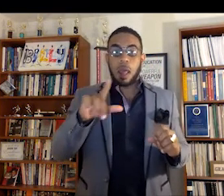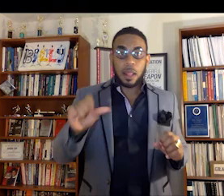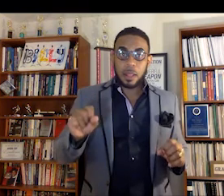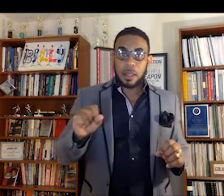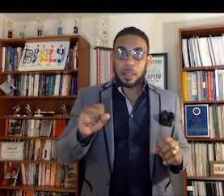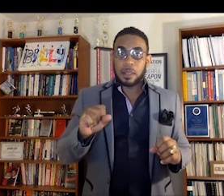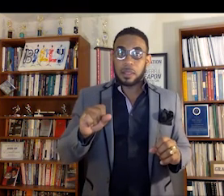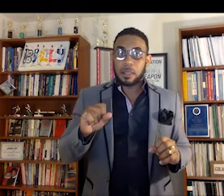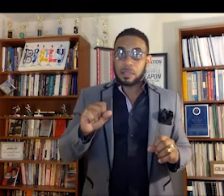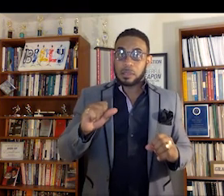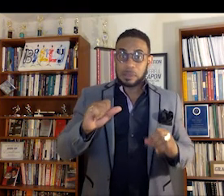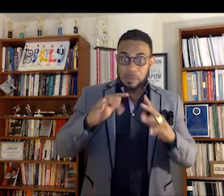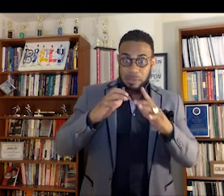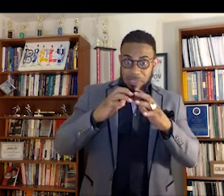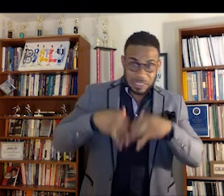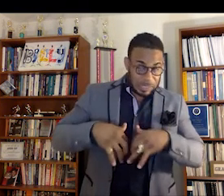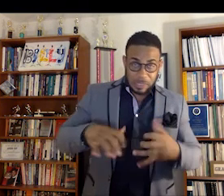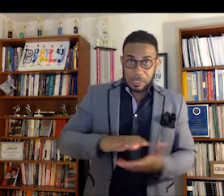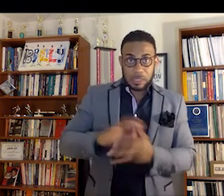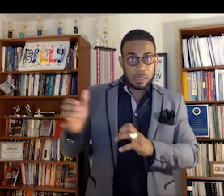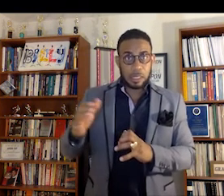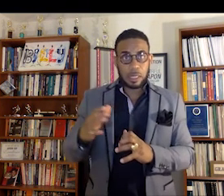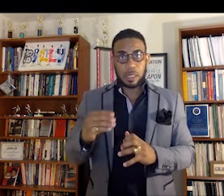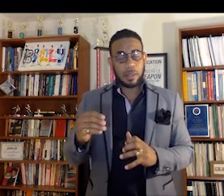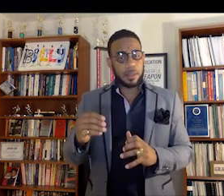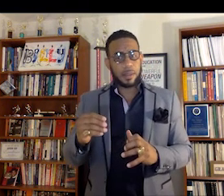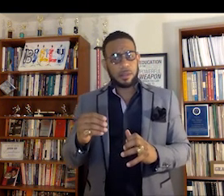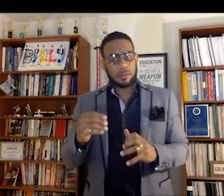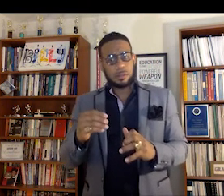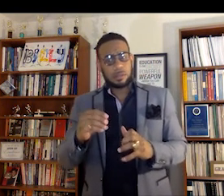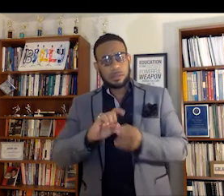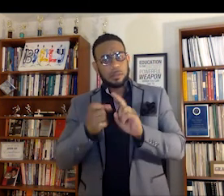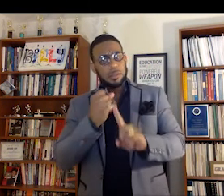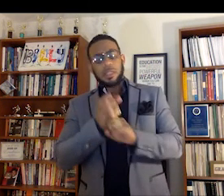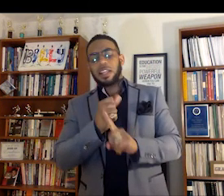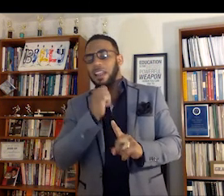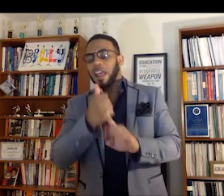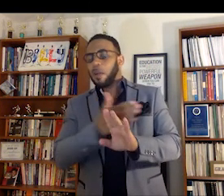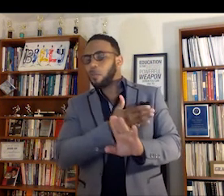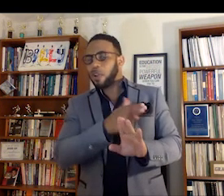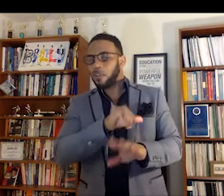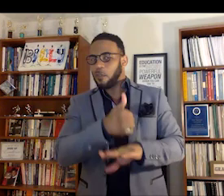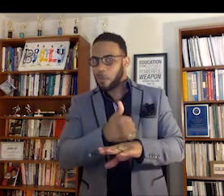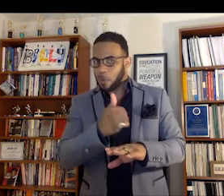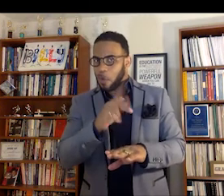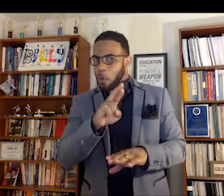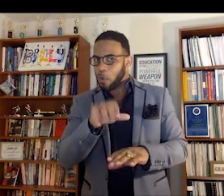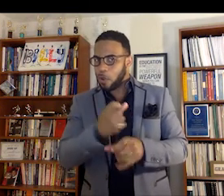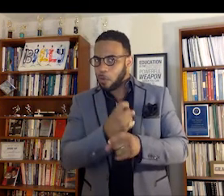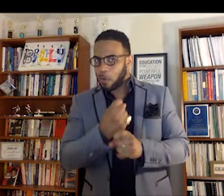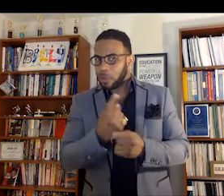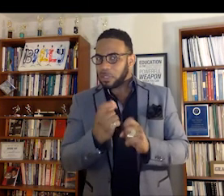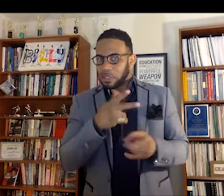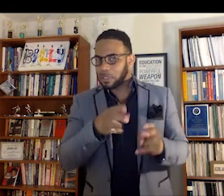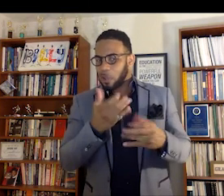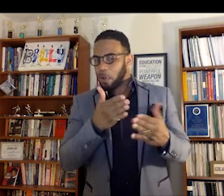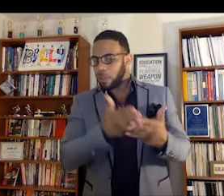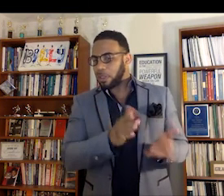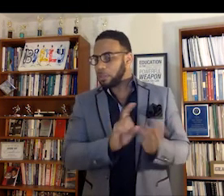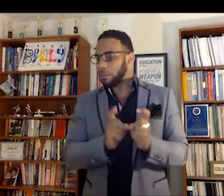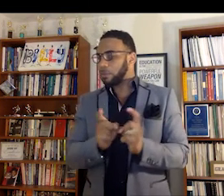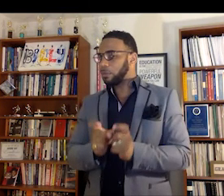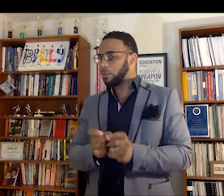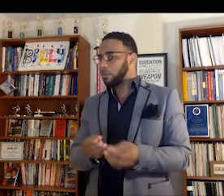it's dismantled and I mean, it's not, and transformed, not reform, because reforming something, you just take what is already there